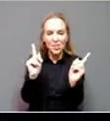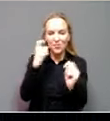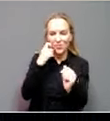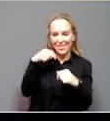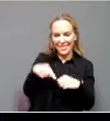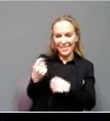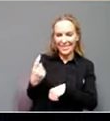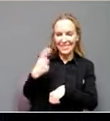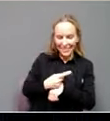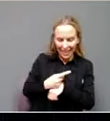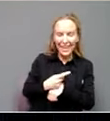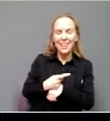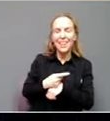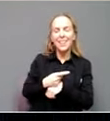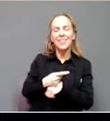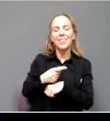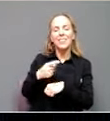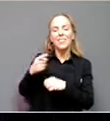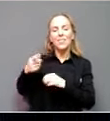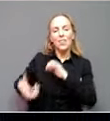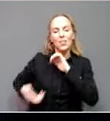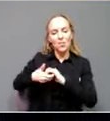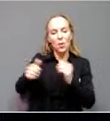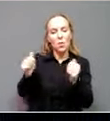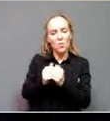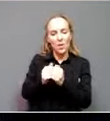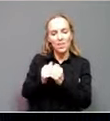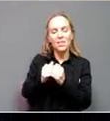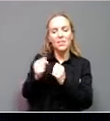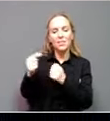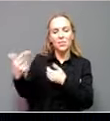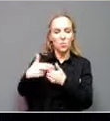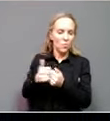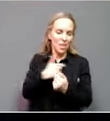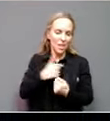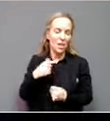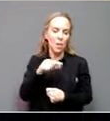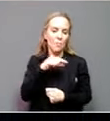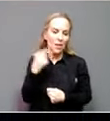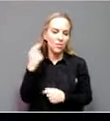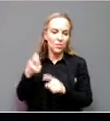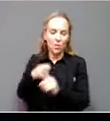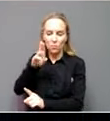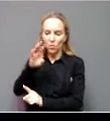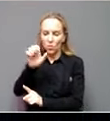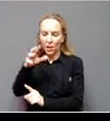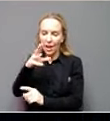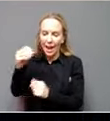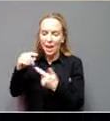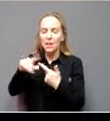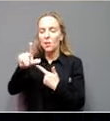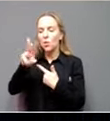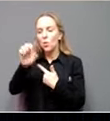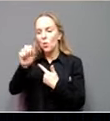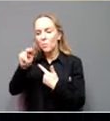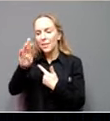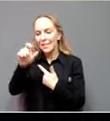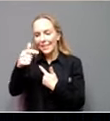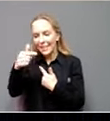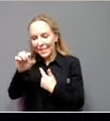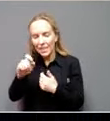community leaders like Sadiqa Reynolds at the Urban League, to announce a new initiative that we call Everybody Counts.